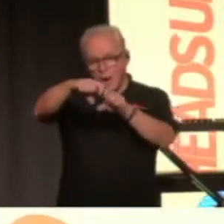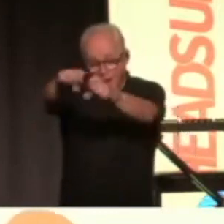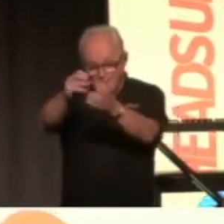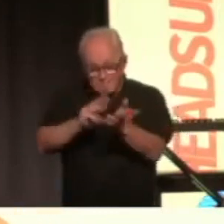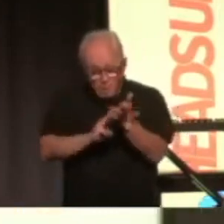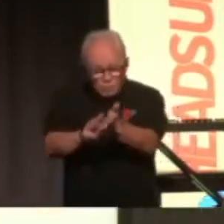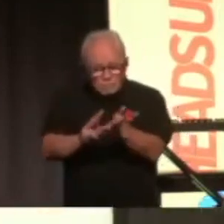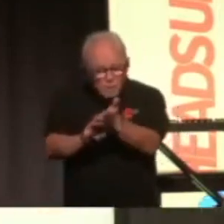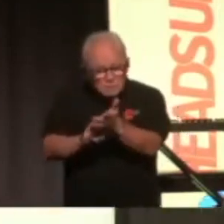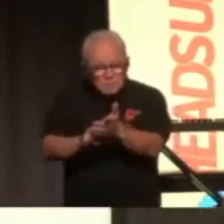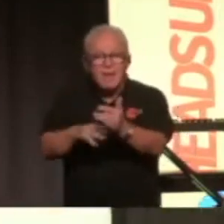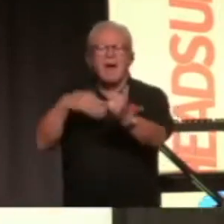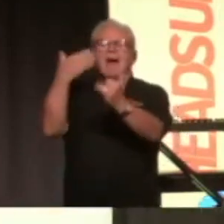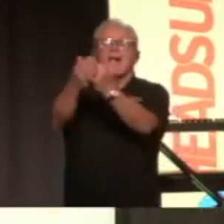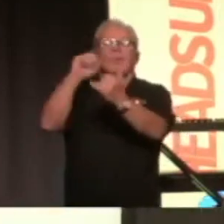because you're hurting so much.